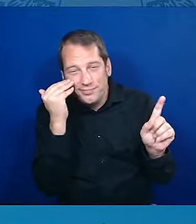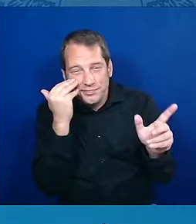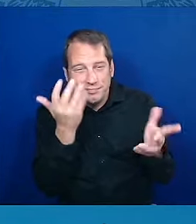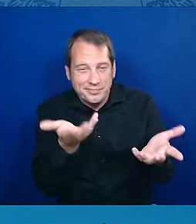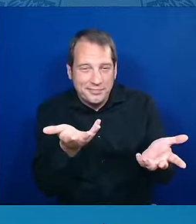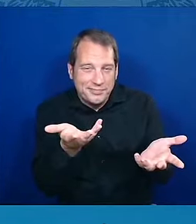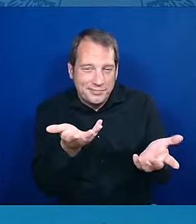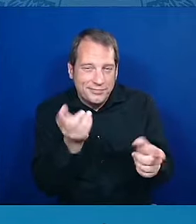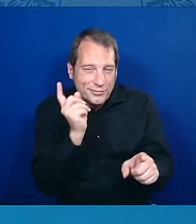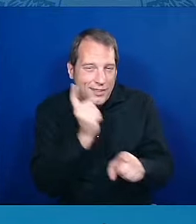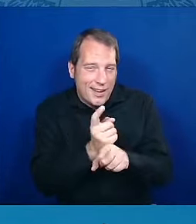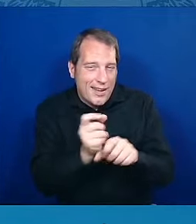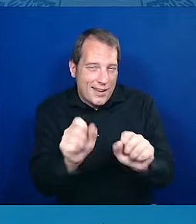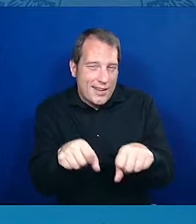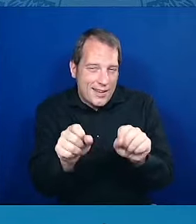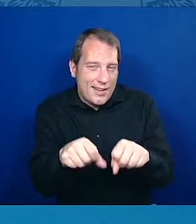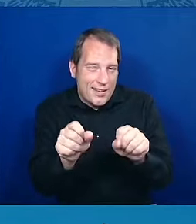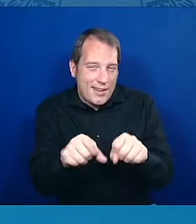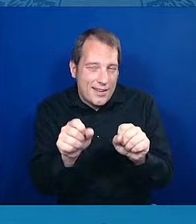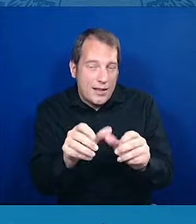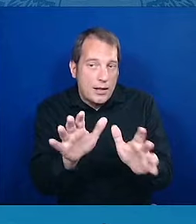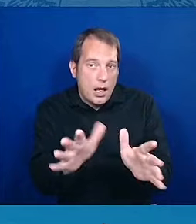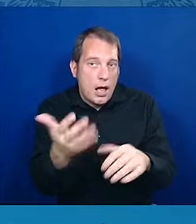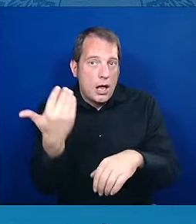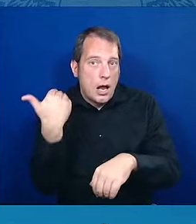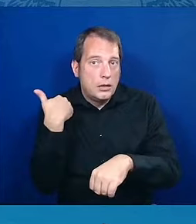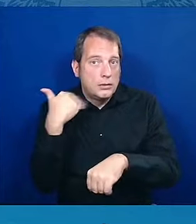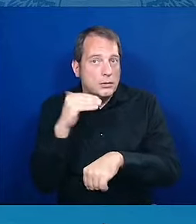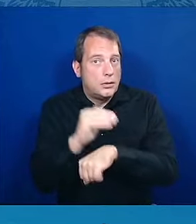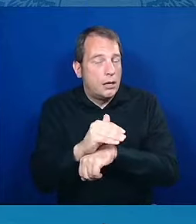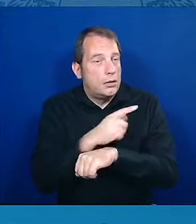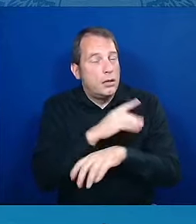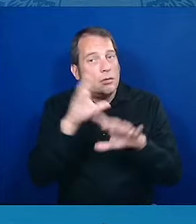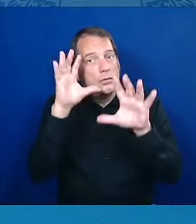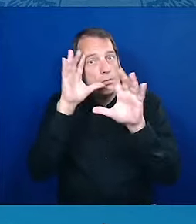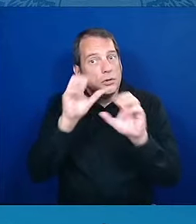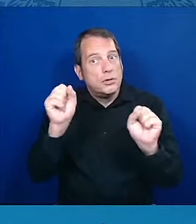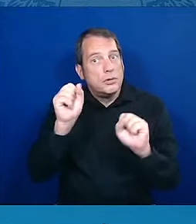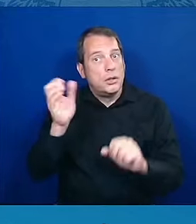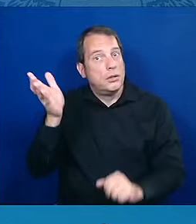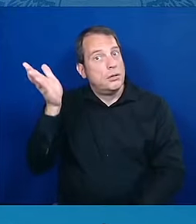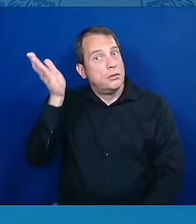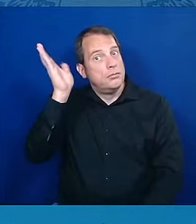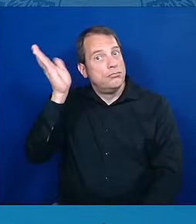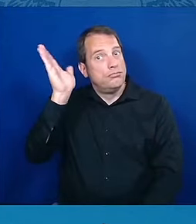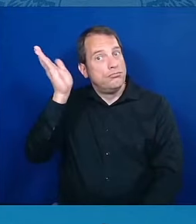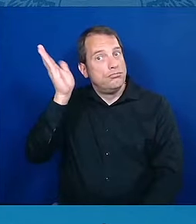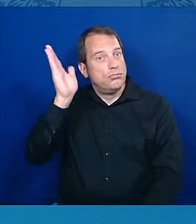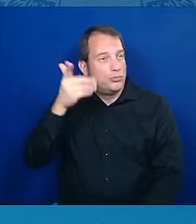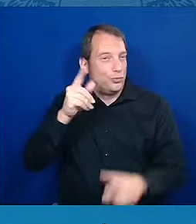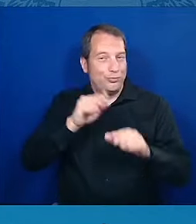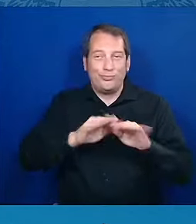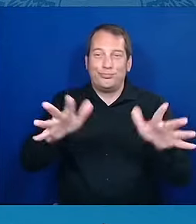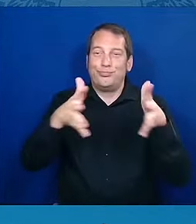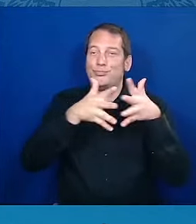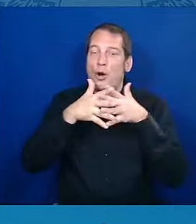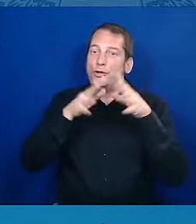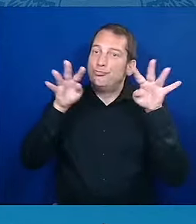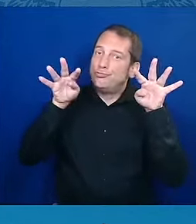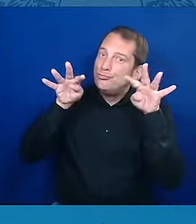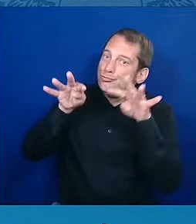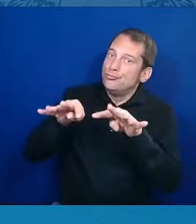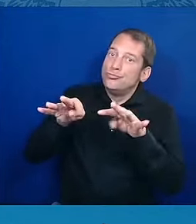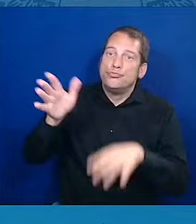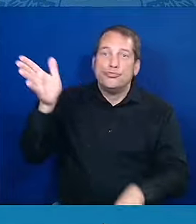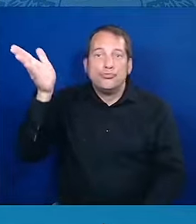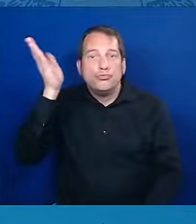So last night, our president addressed the nation, and he showed once again what true leadership looks